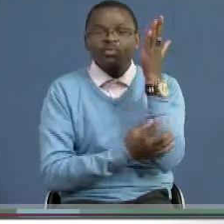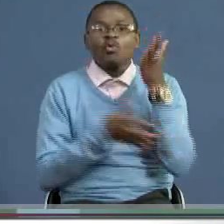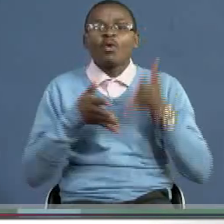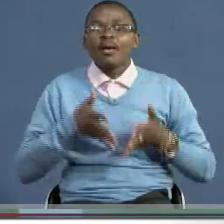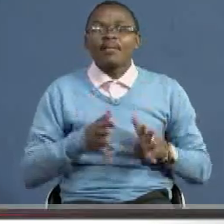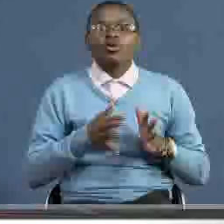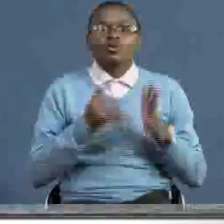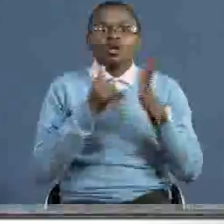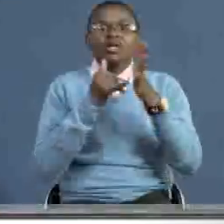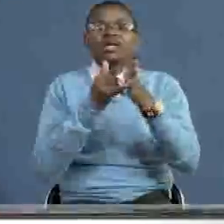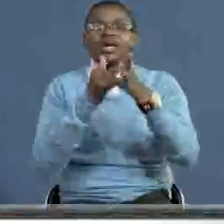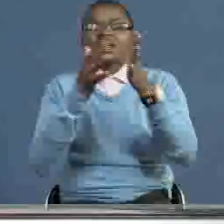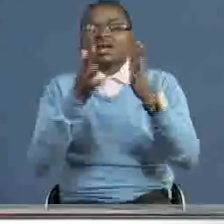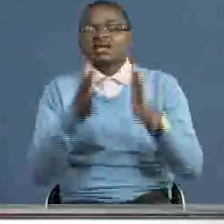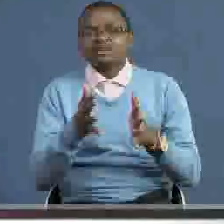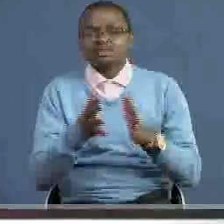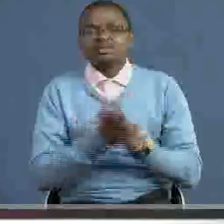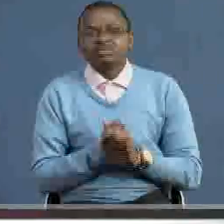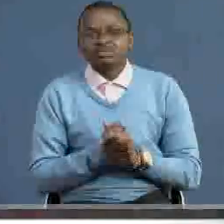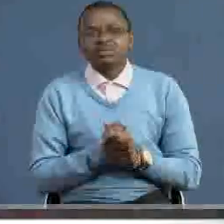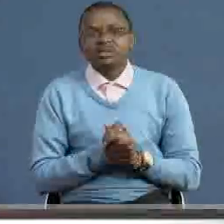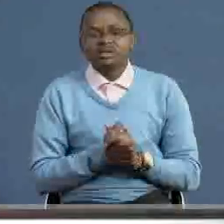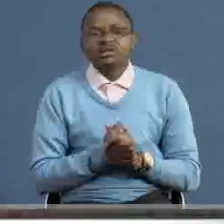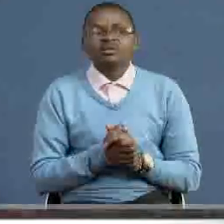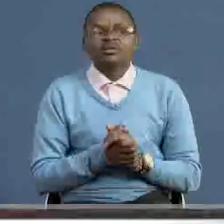health indicators.